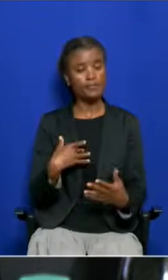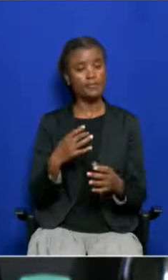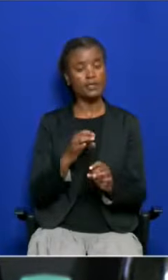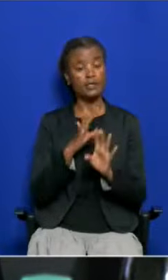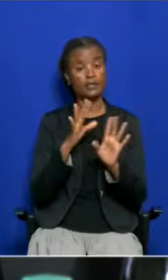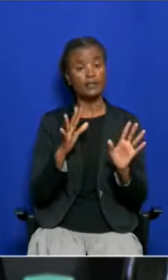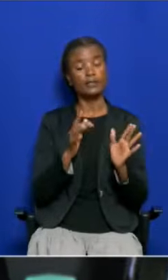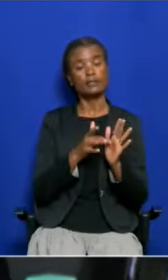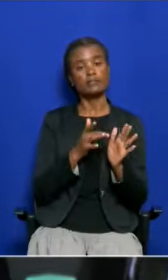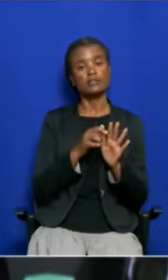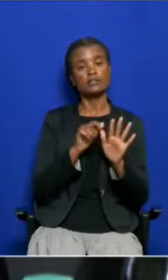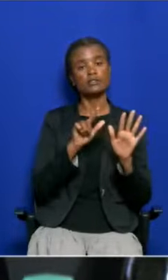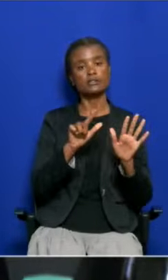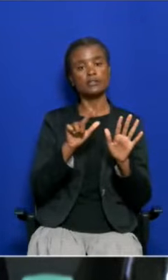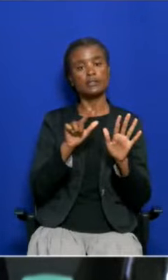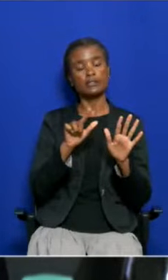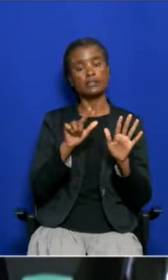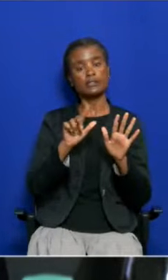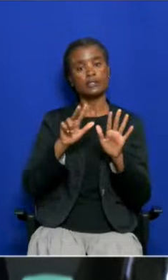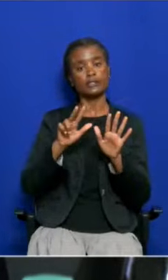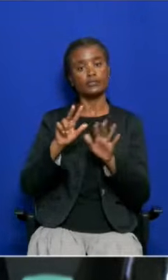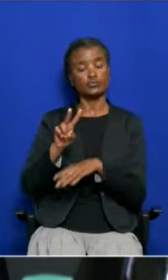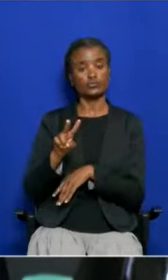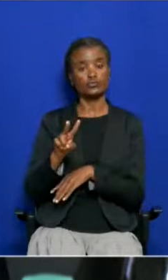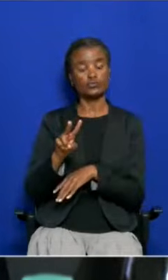of the same file,